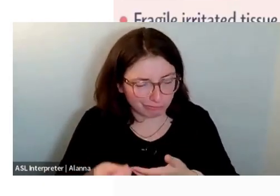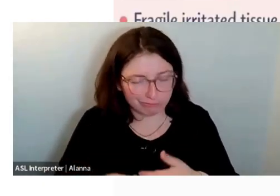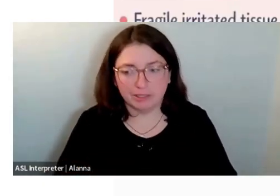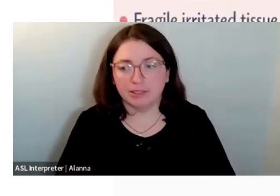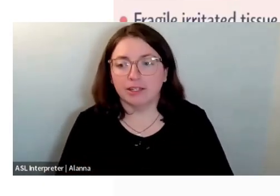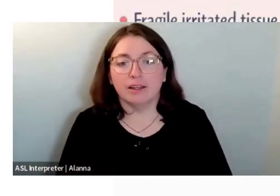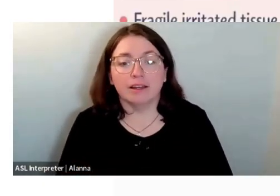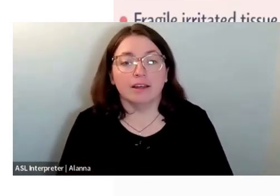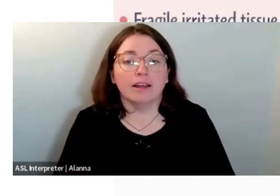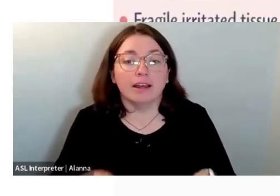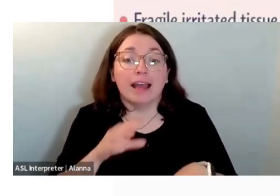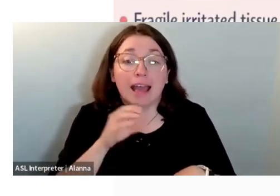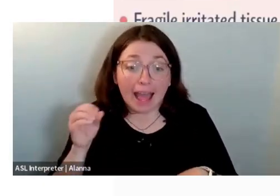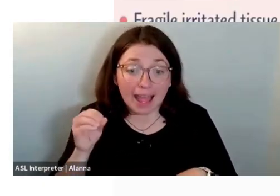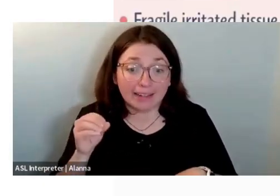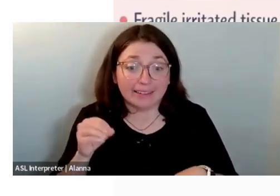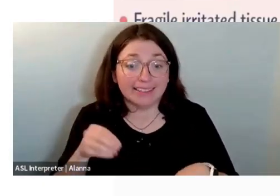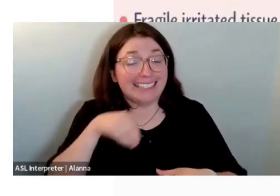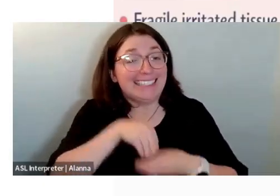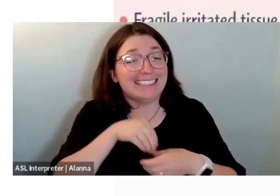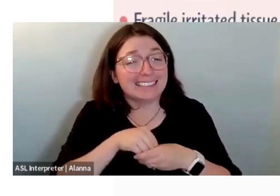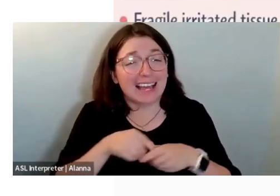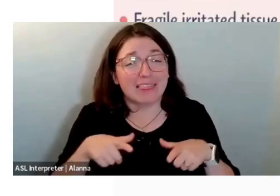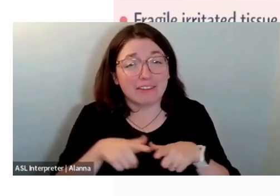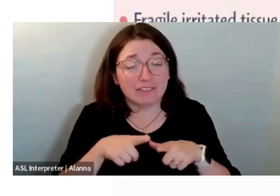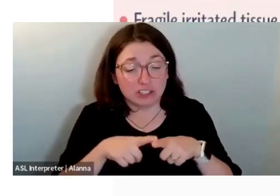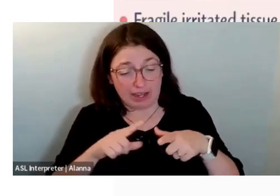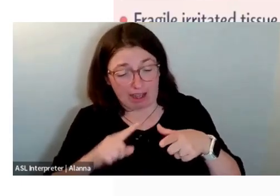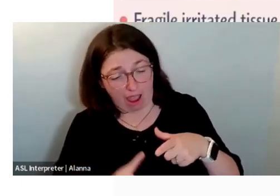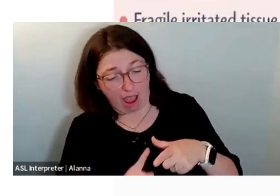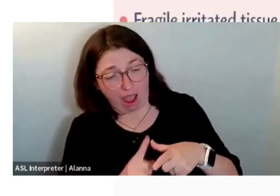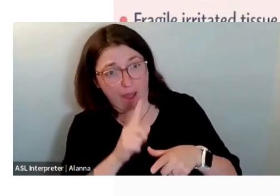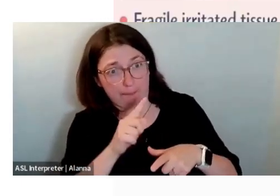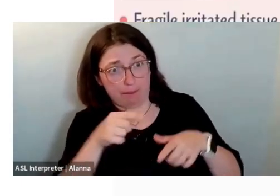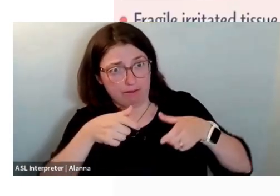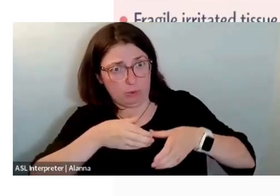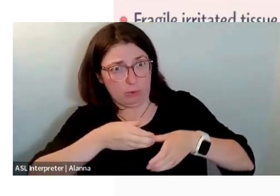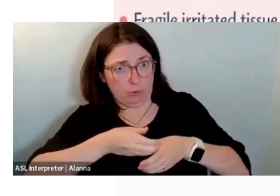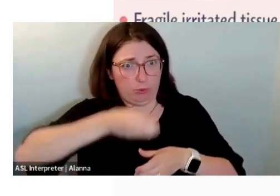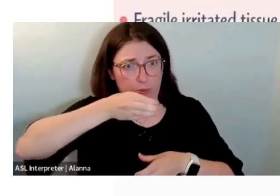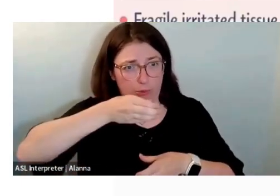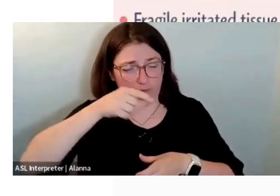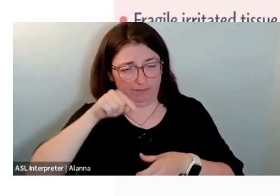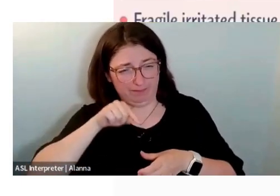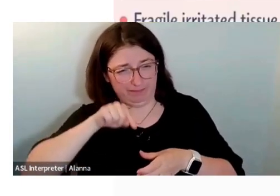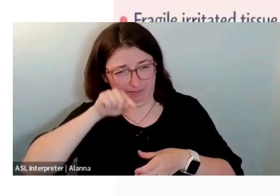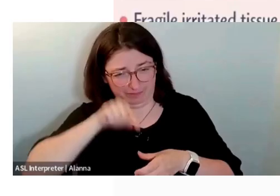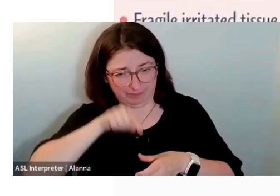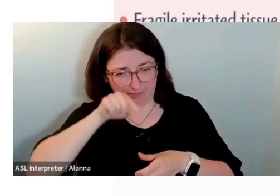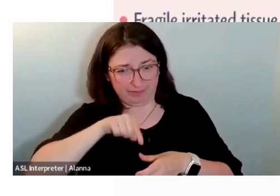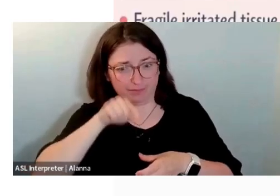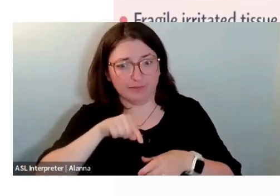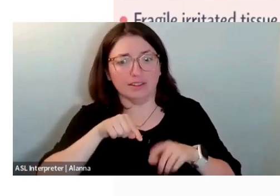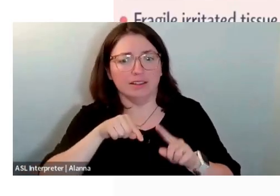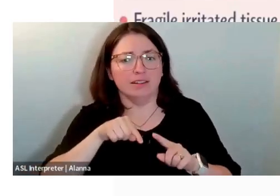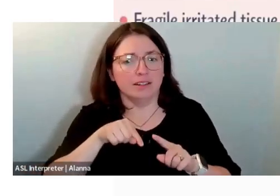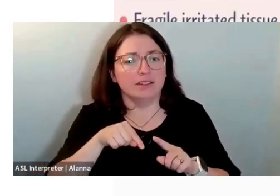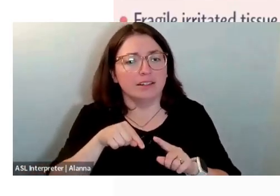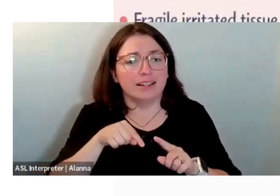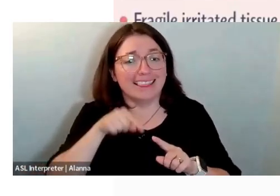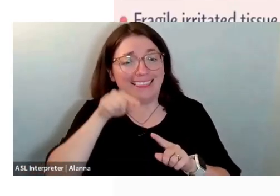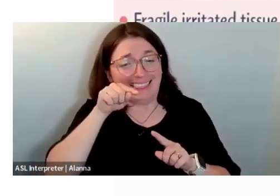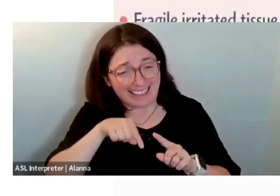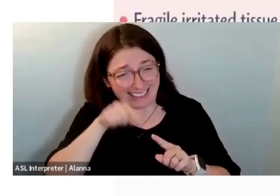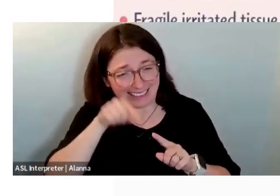inside, deeper inside our mouths. It needs moisture to pass across the surface. And this